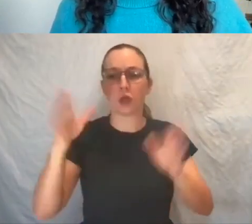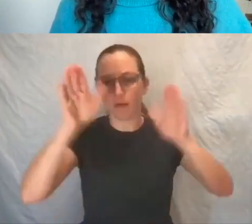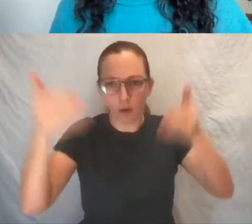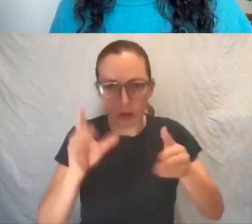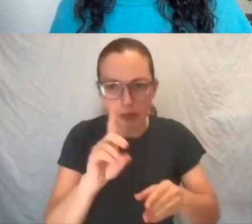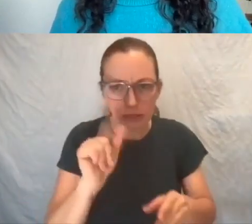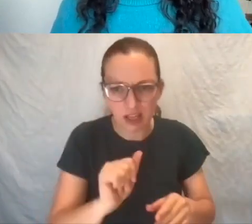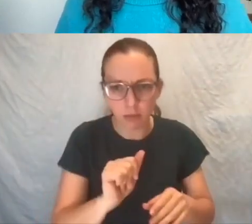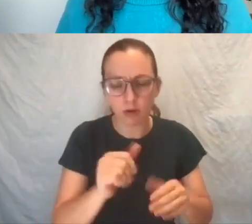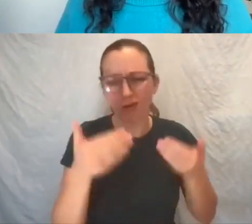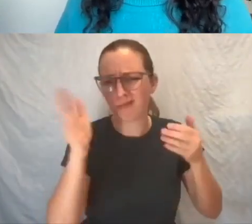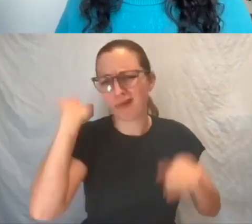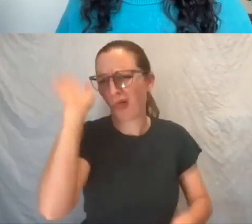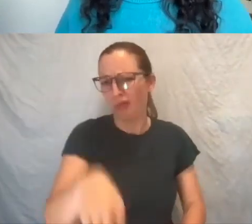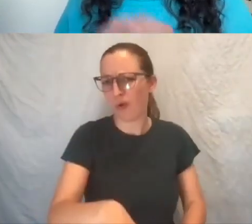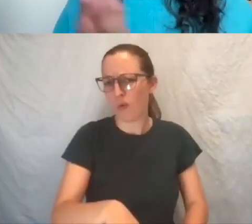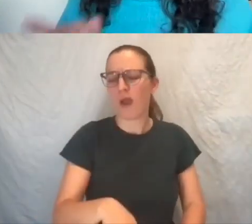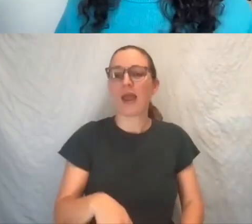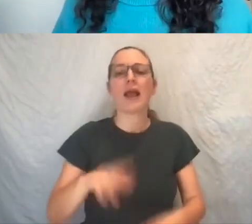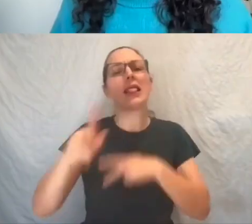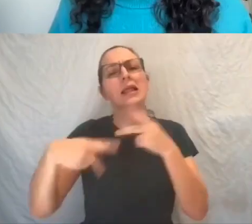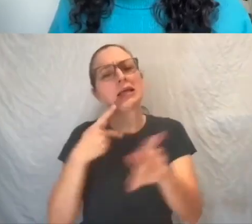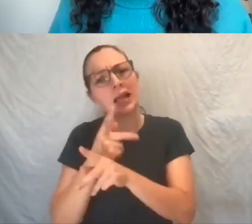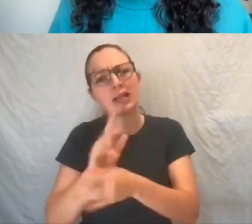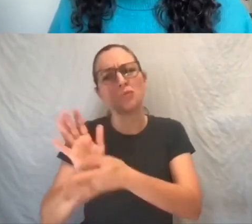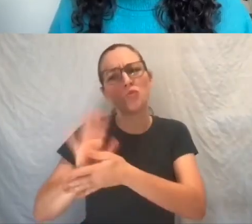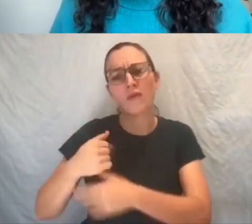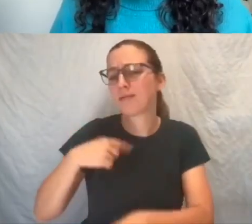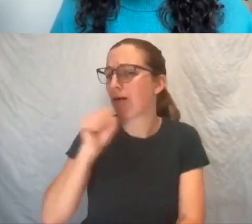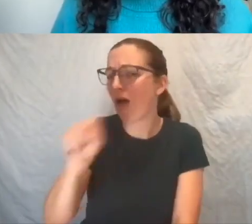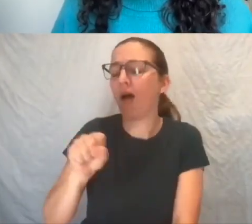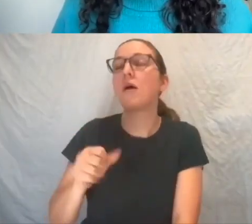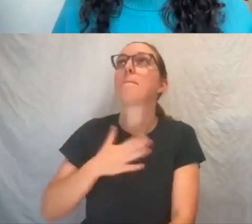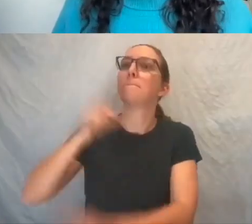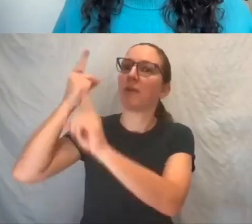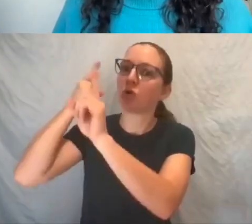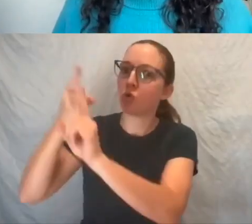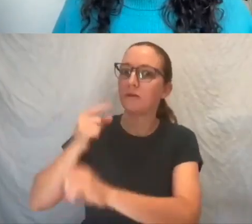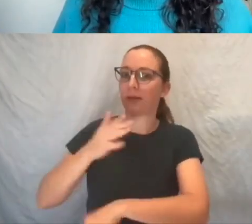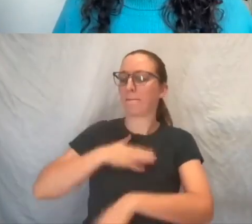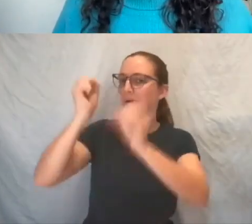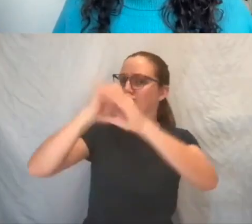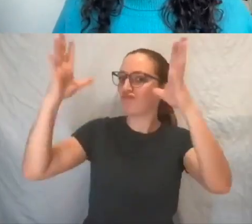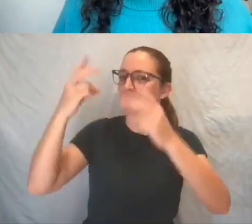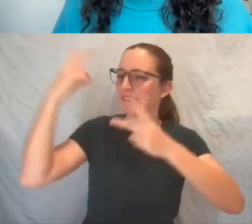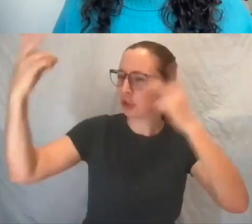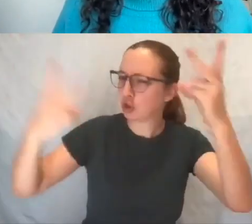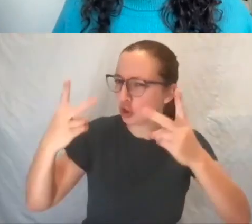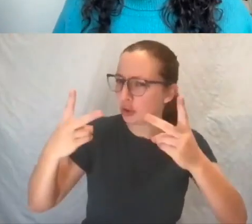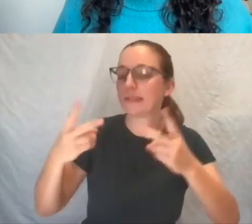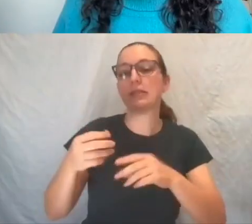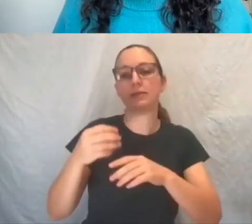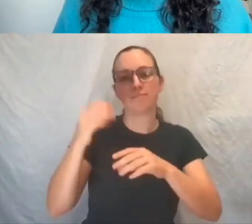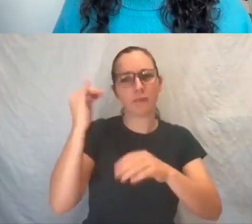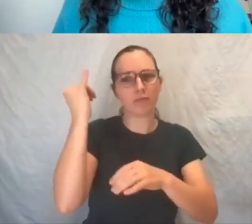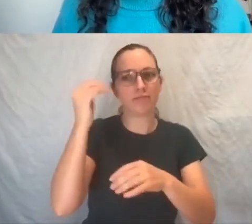also telling them the genres I love. So just letting them know my goals and my vision was very important, so that we're on the